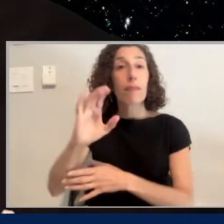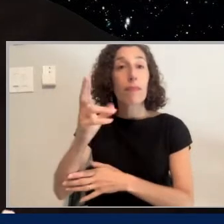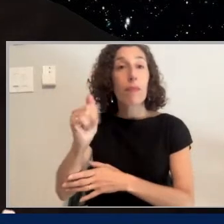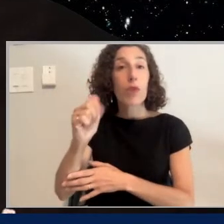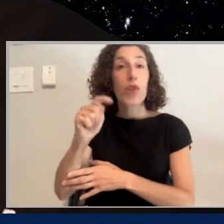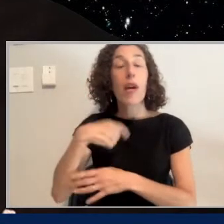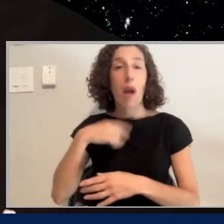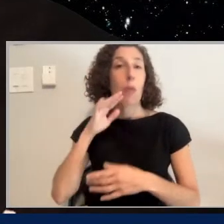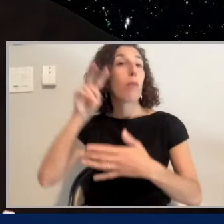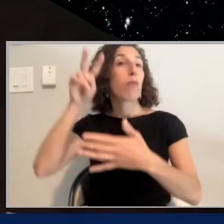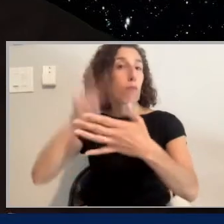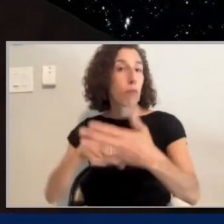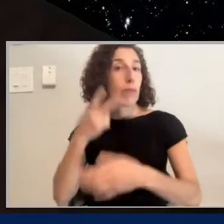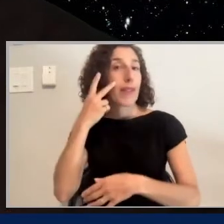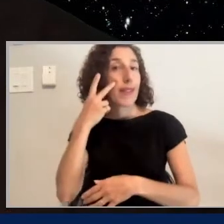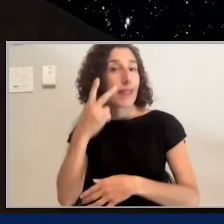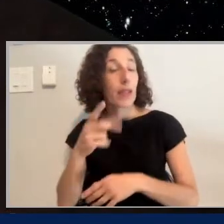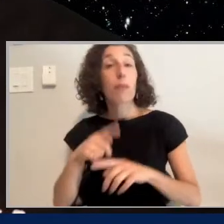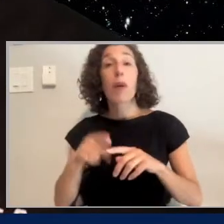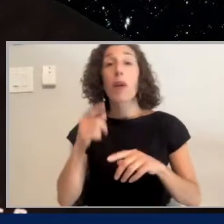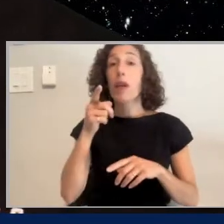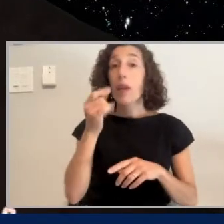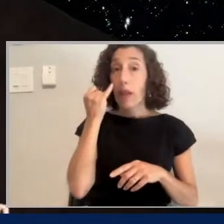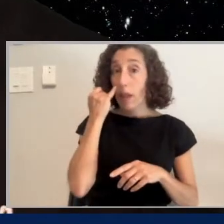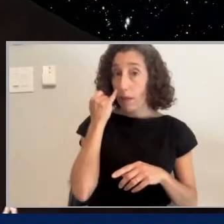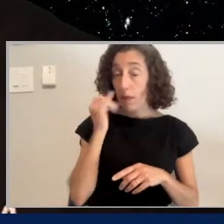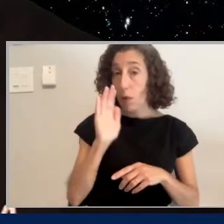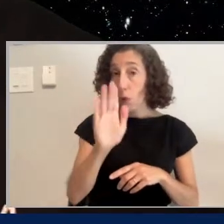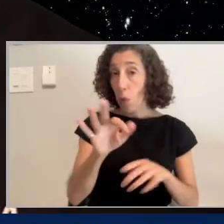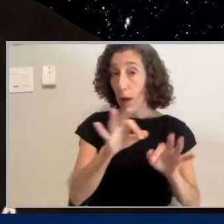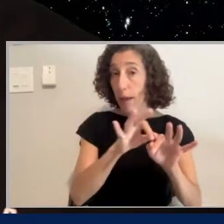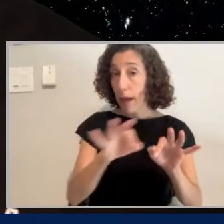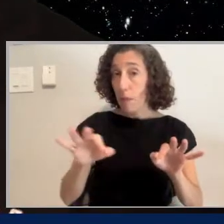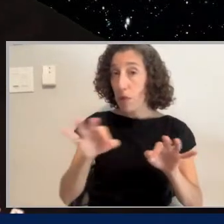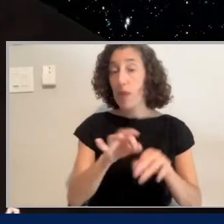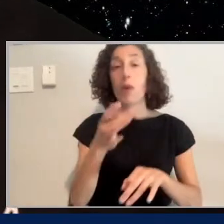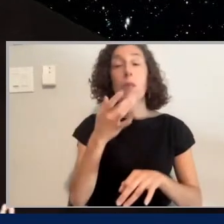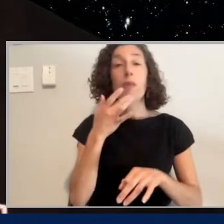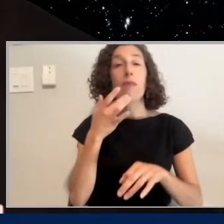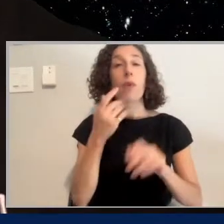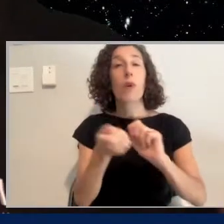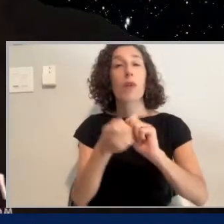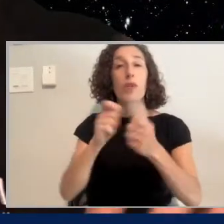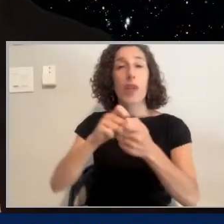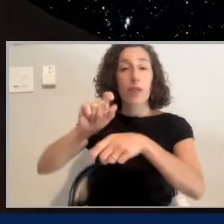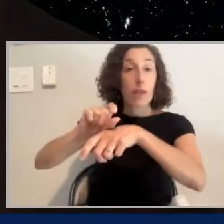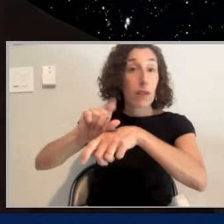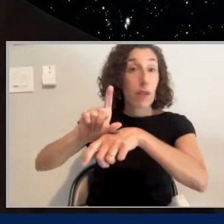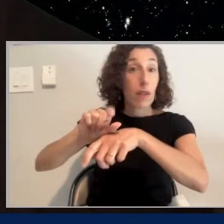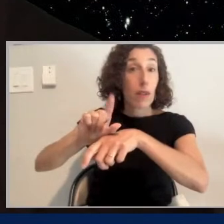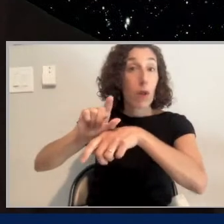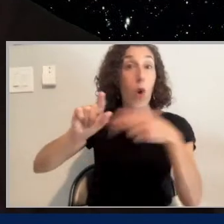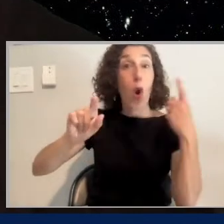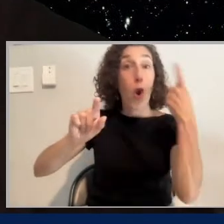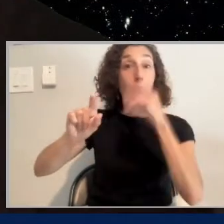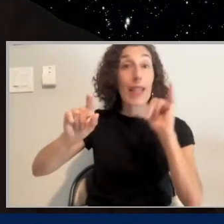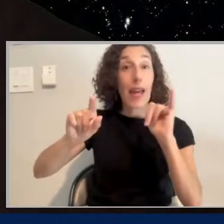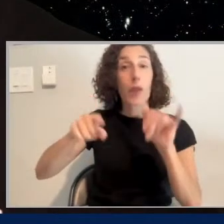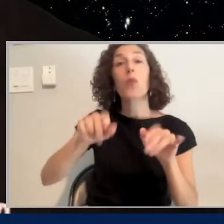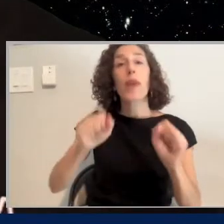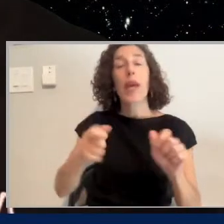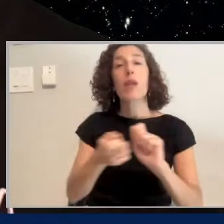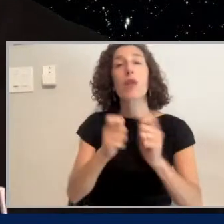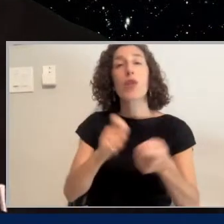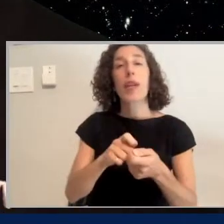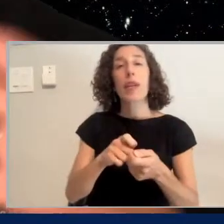click on and change exactly how you experience those real-time captionings, which is really cool. I'll make sure that I get it into all of the different